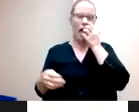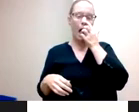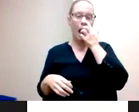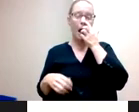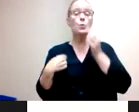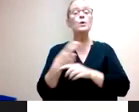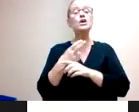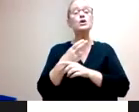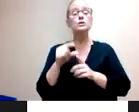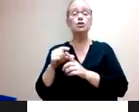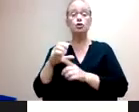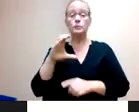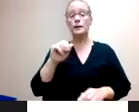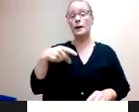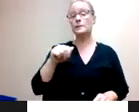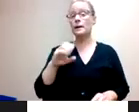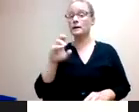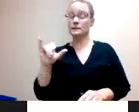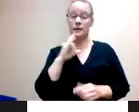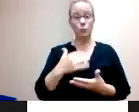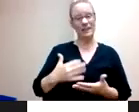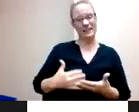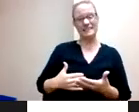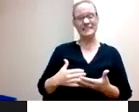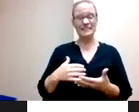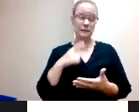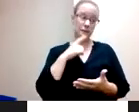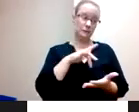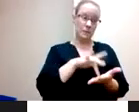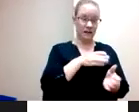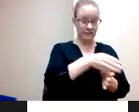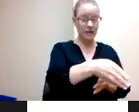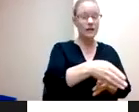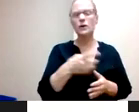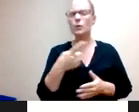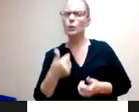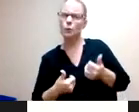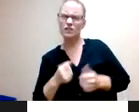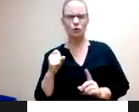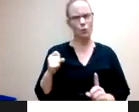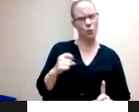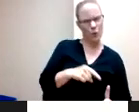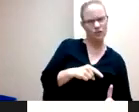term capacity and we list in the medical world what question it's to. Next slide.